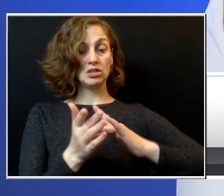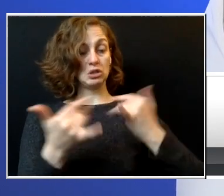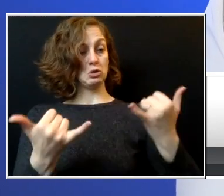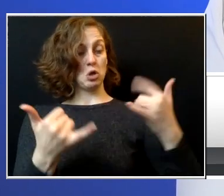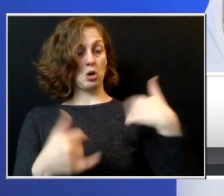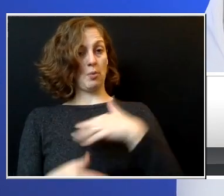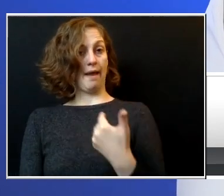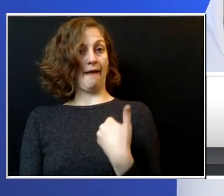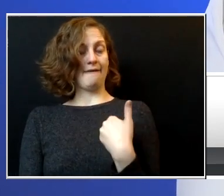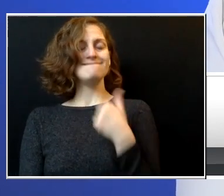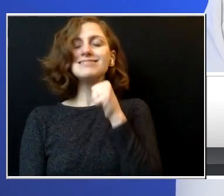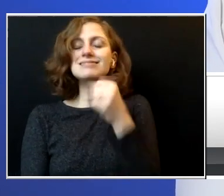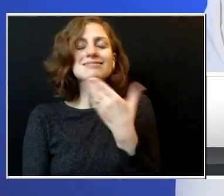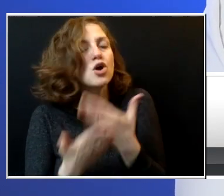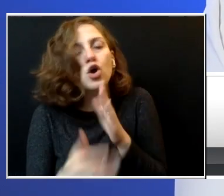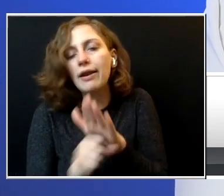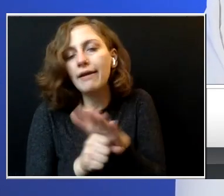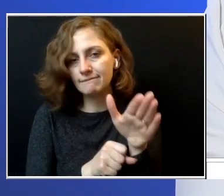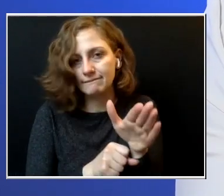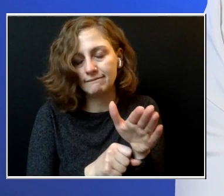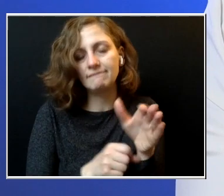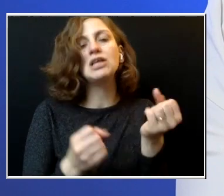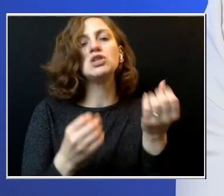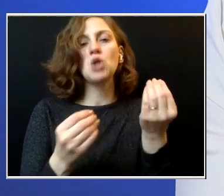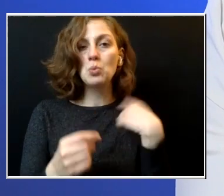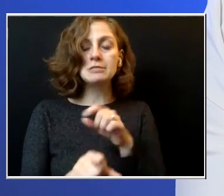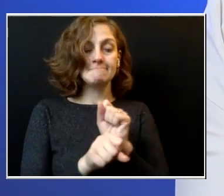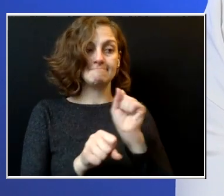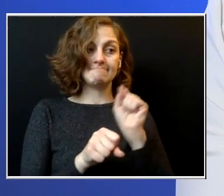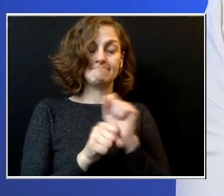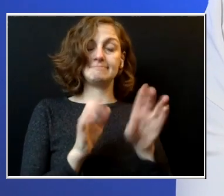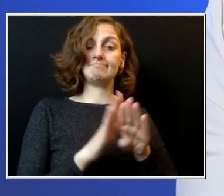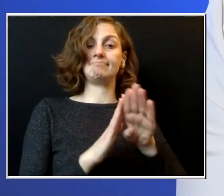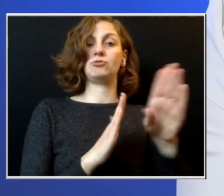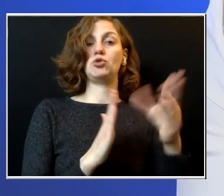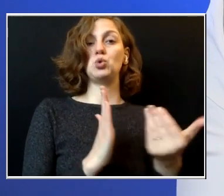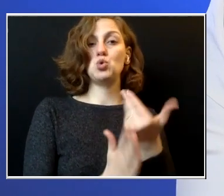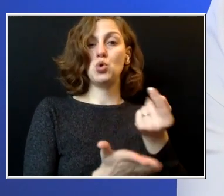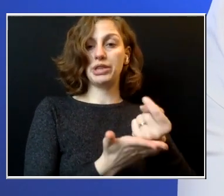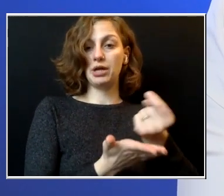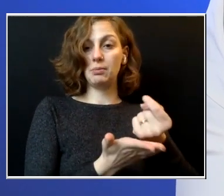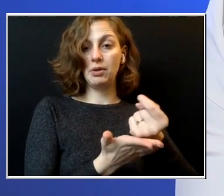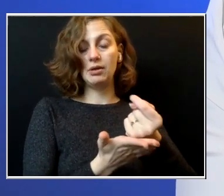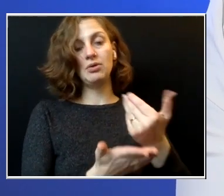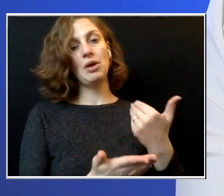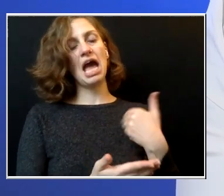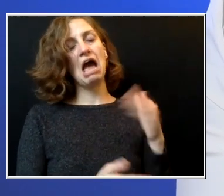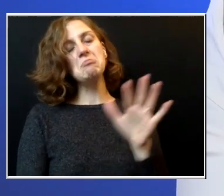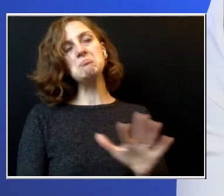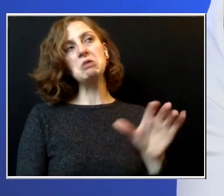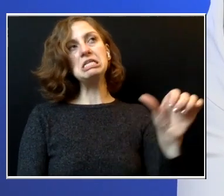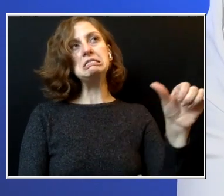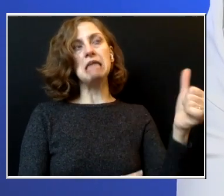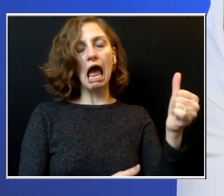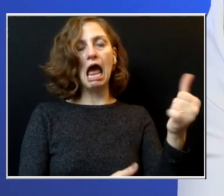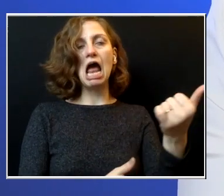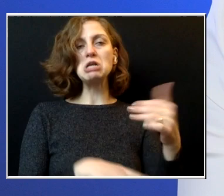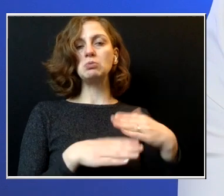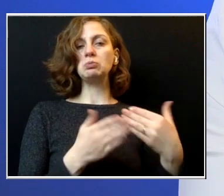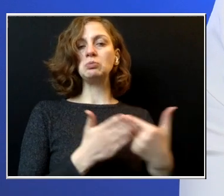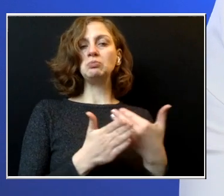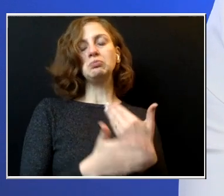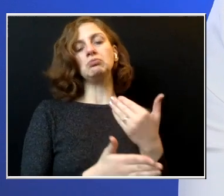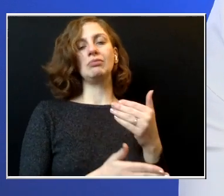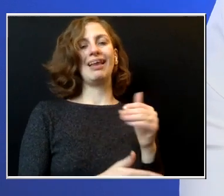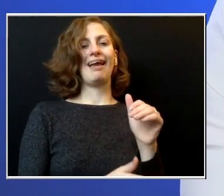hard to help develop new therapies. We probably have about 10 novel antifibrotic drugs currently going through clinical trials available here